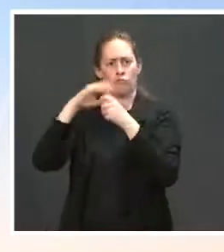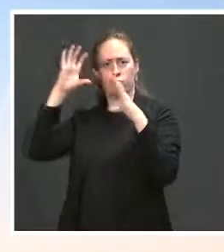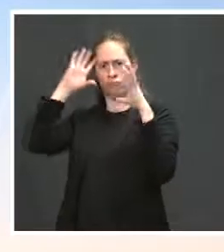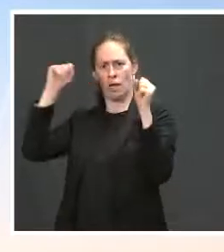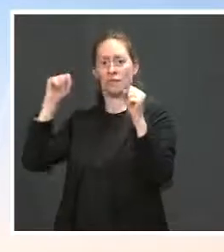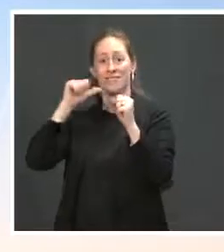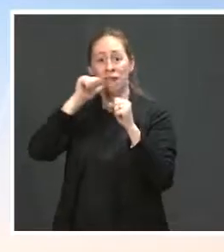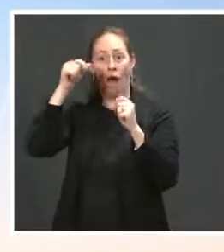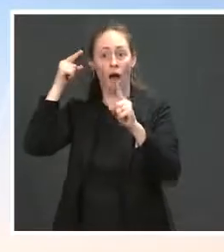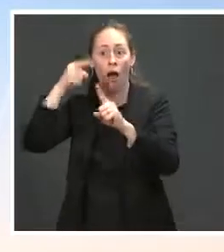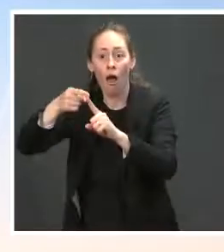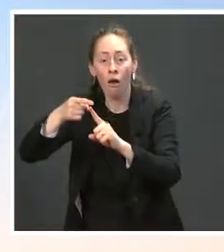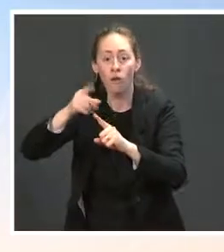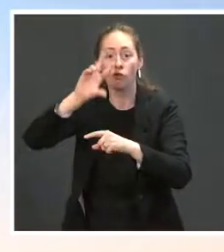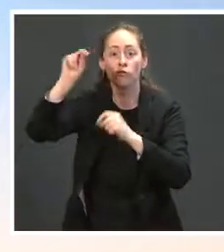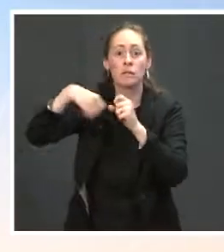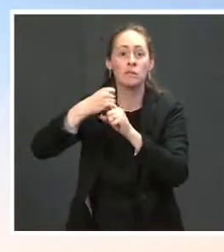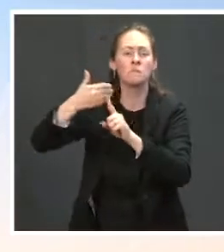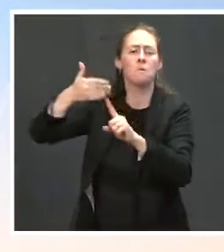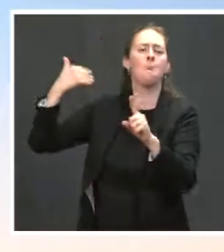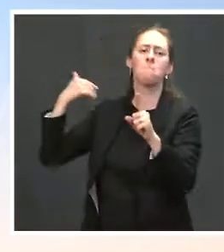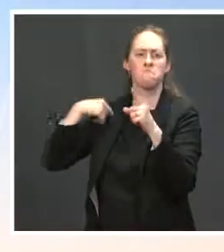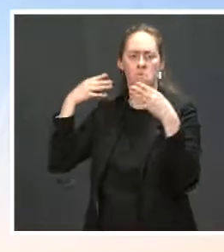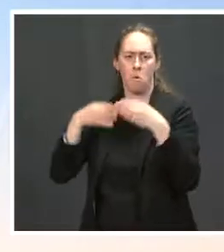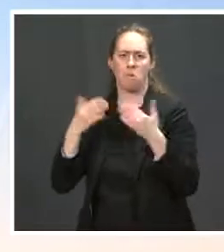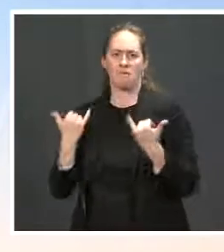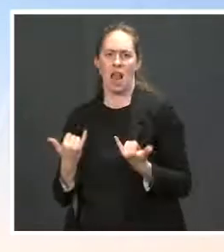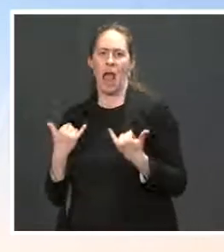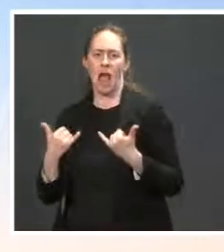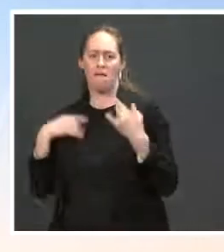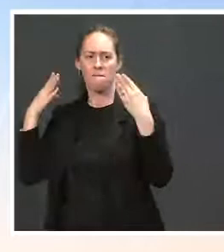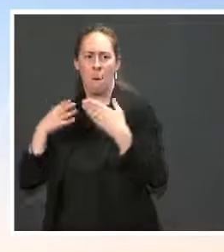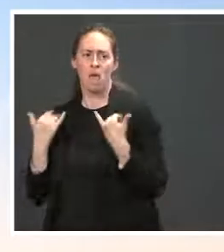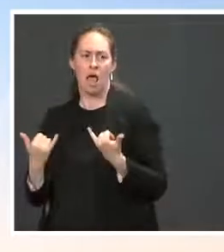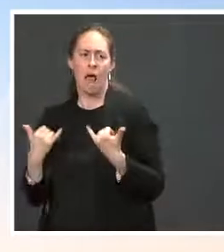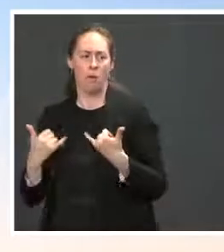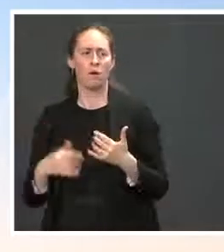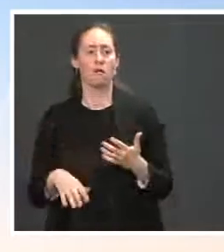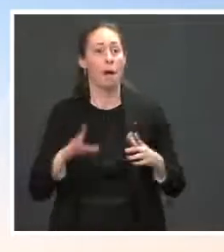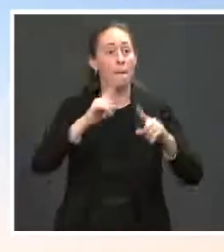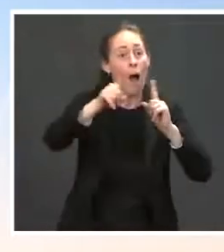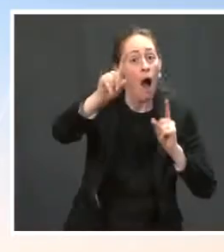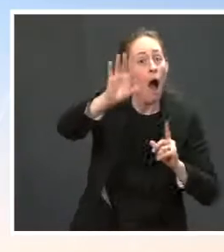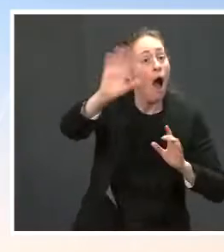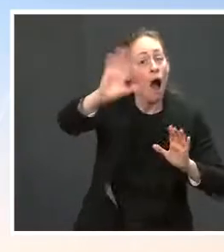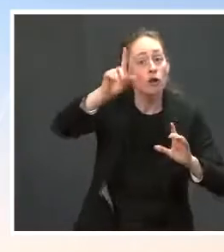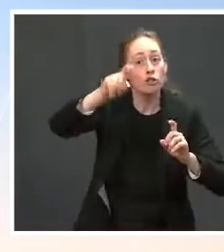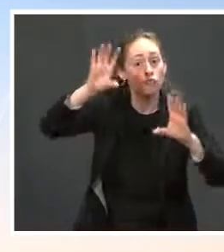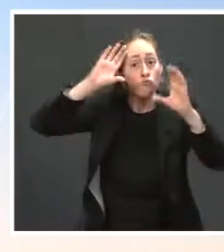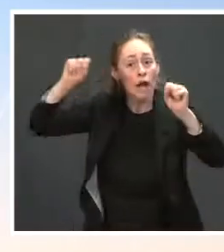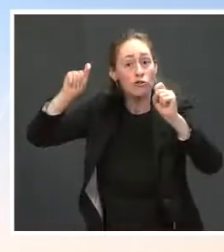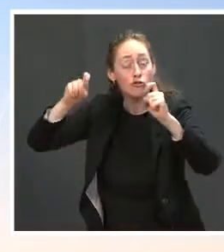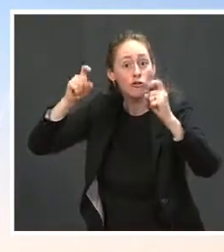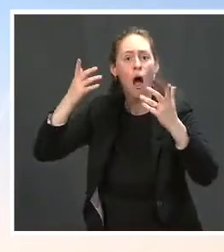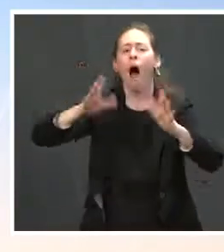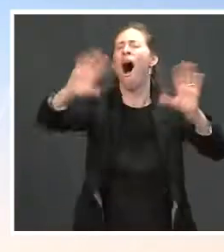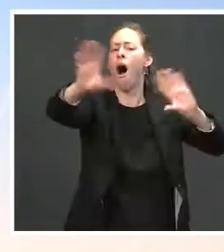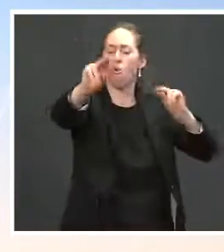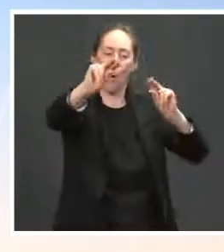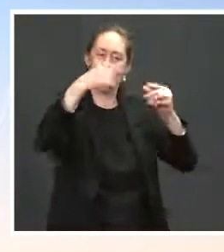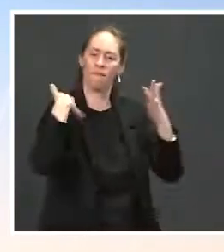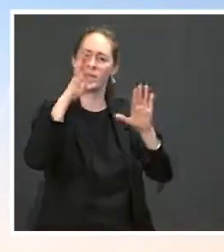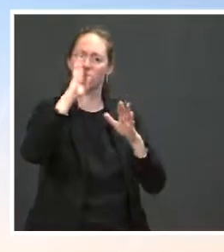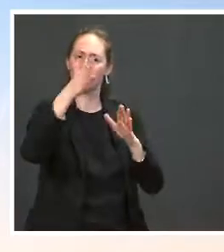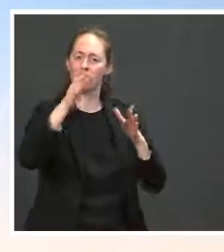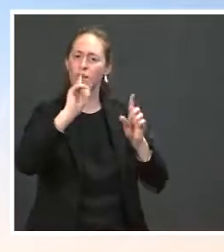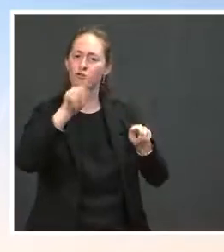important to accept his own culpability? I think I've answered your question. Go ahead. Questions. And you kind of touched on the first one, but Vladimir